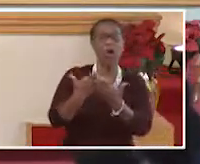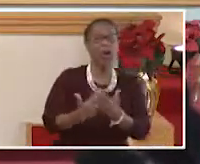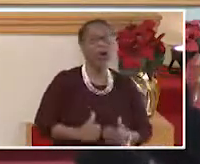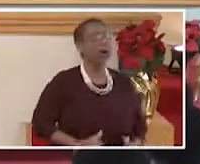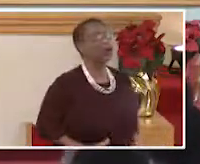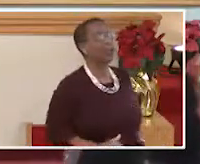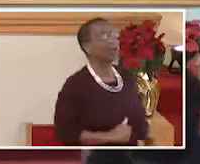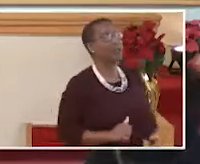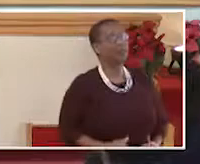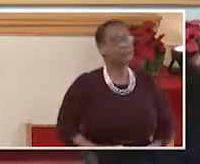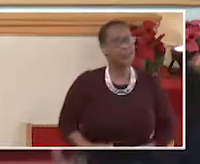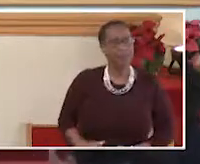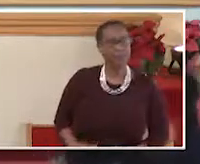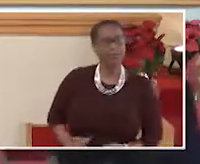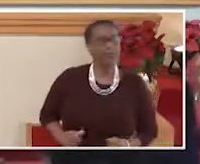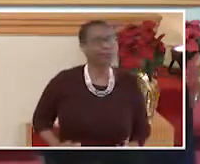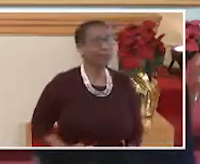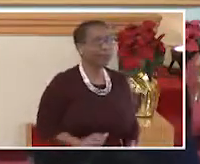Shout out to Zion!